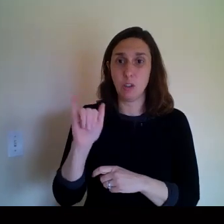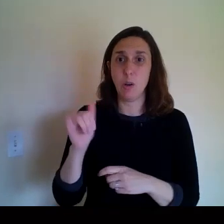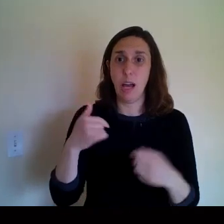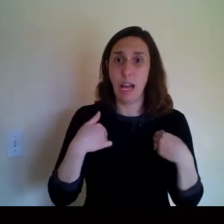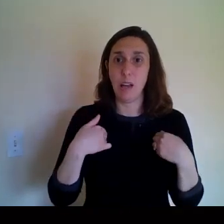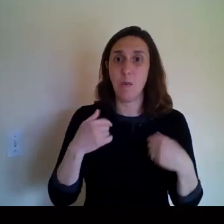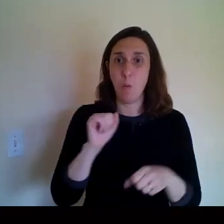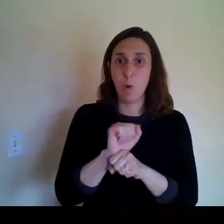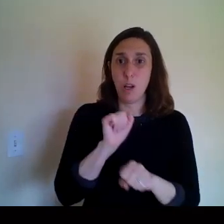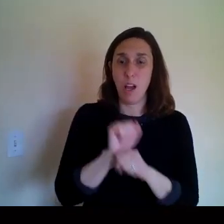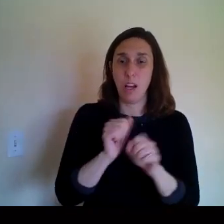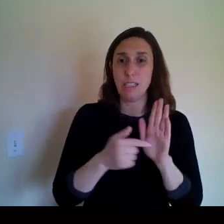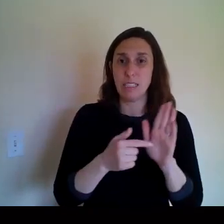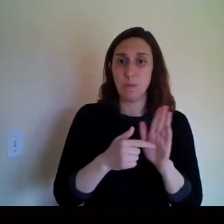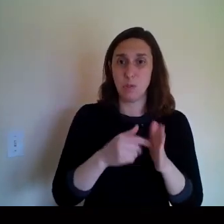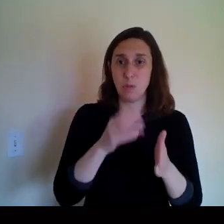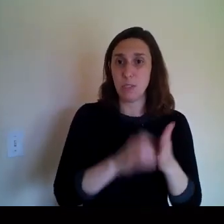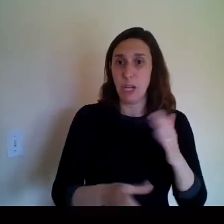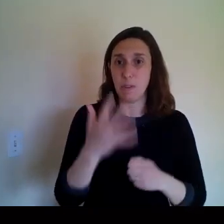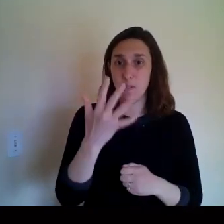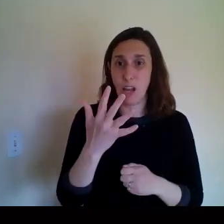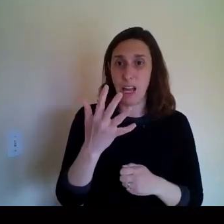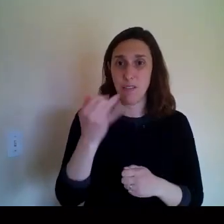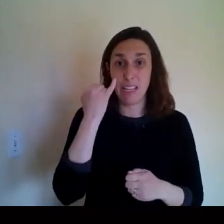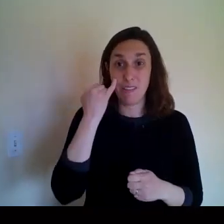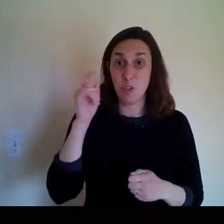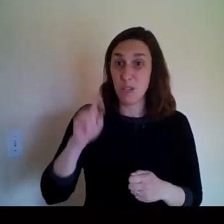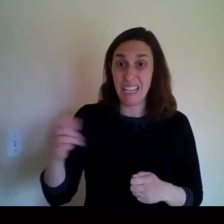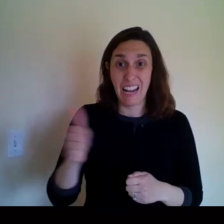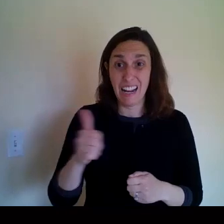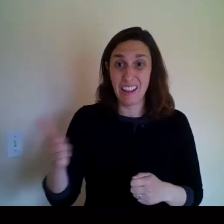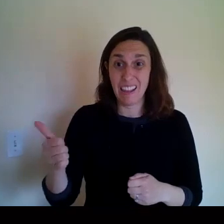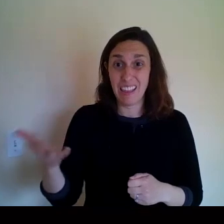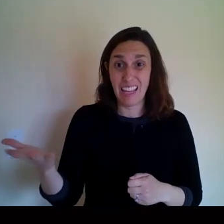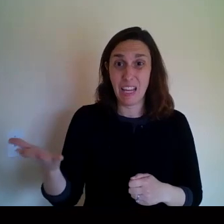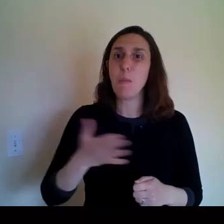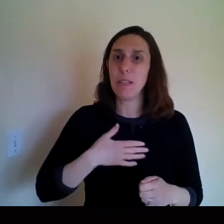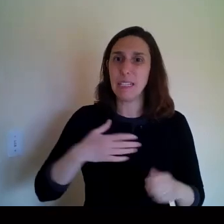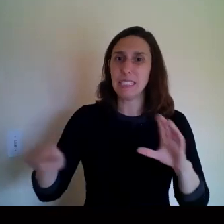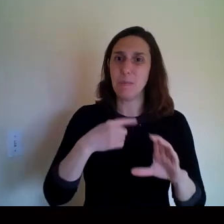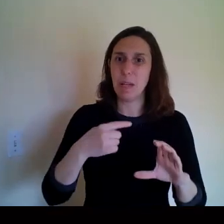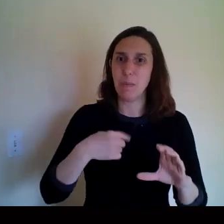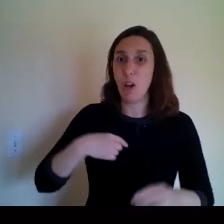Chapter 5. If you need anything, please email me. Hey, Billy. I'm